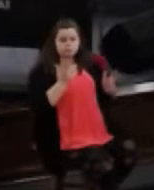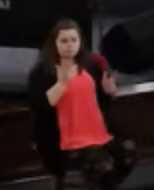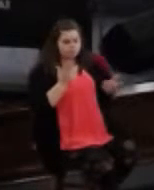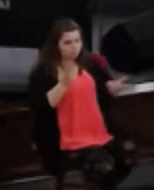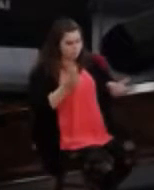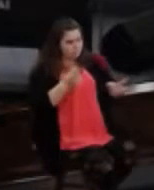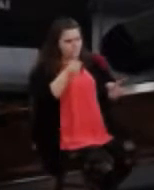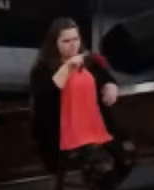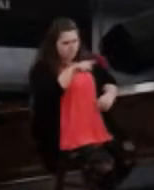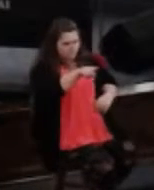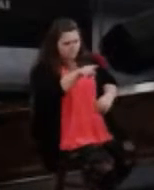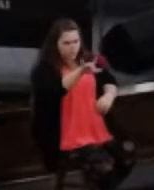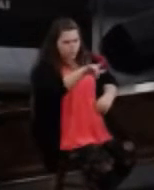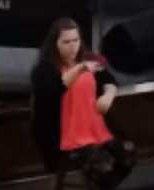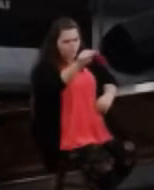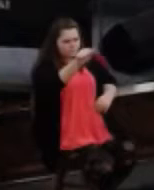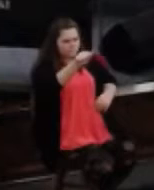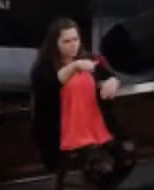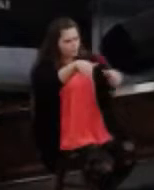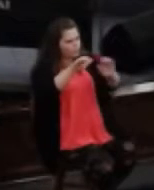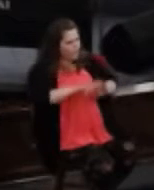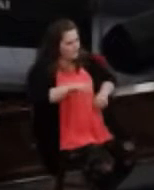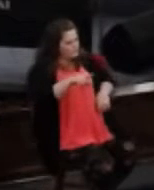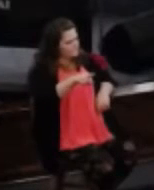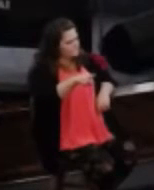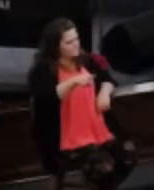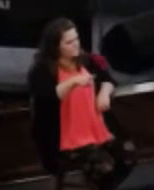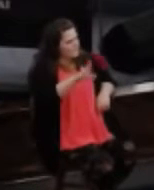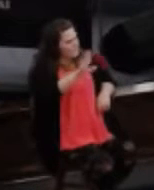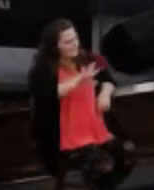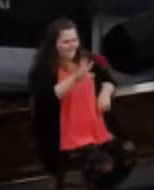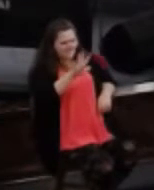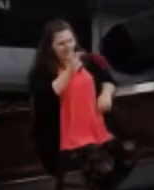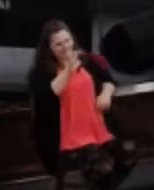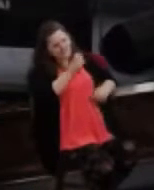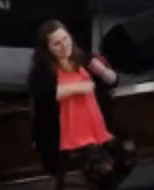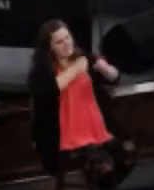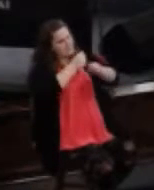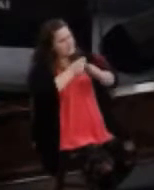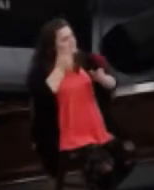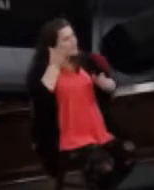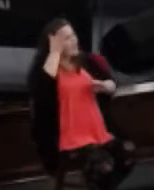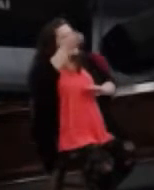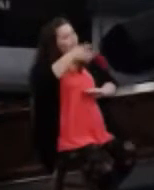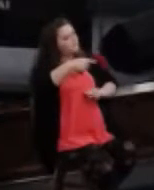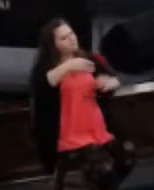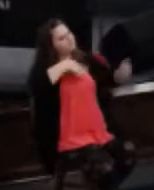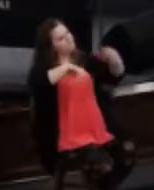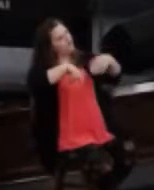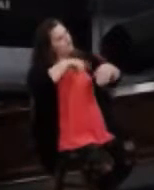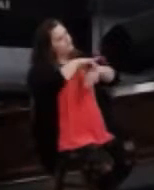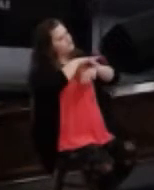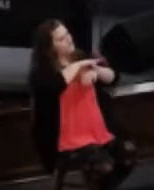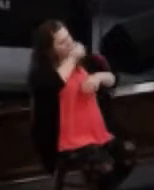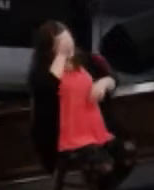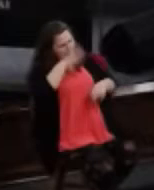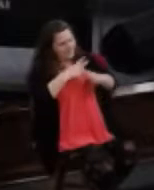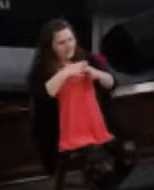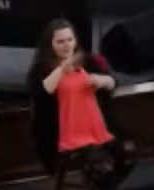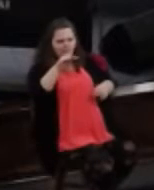an empty grave. I mean, about 500 years or so after Jesus walked the earth, there was this man named